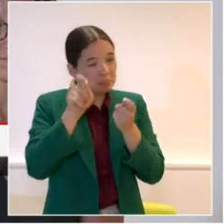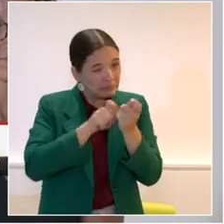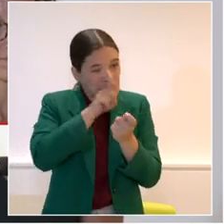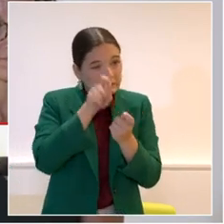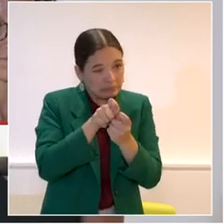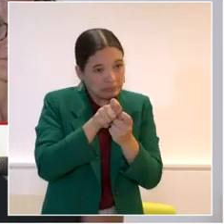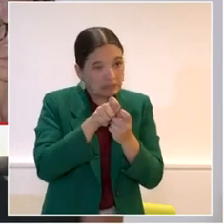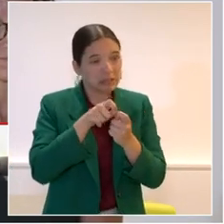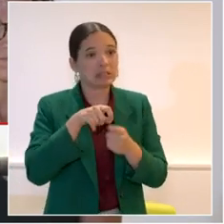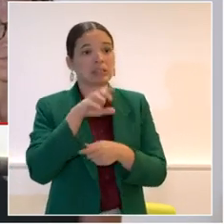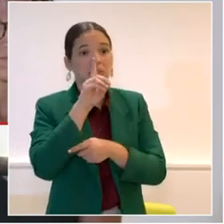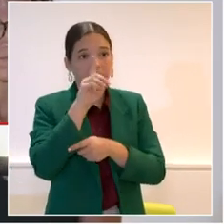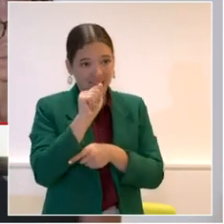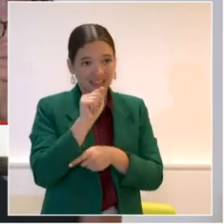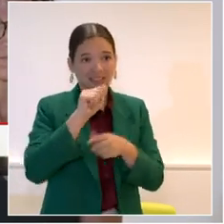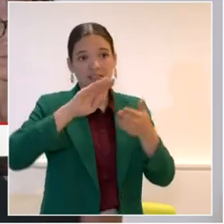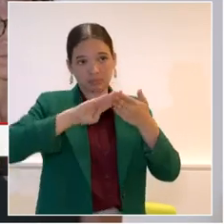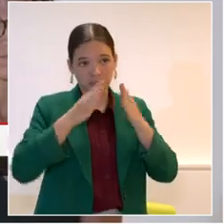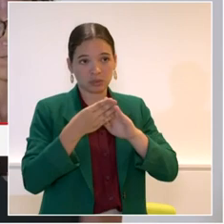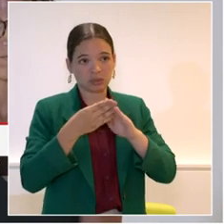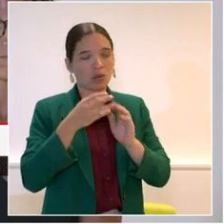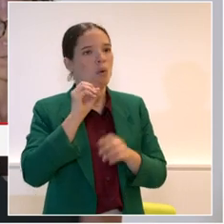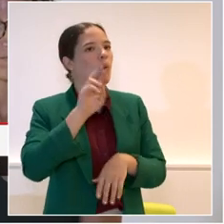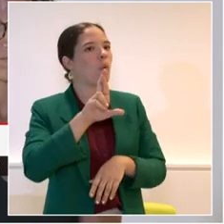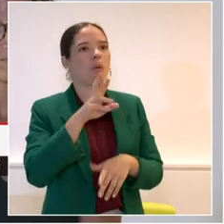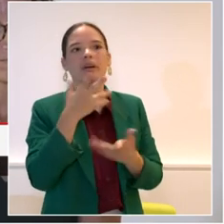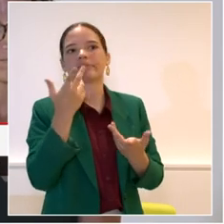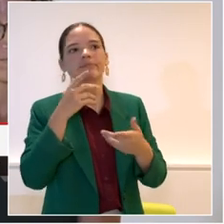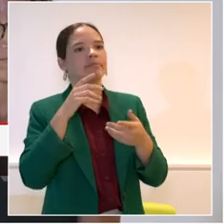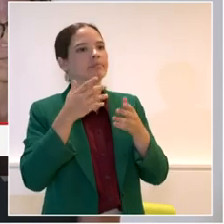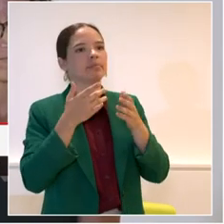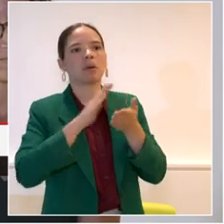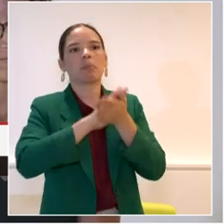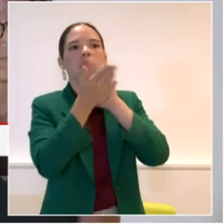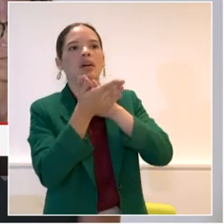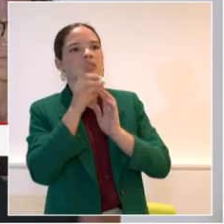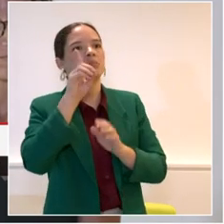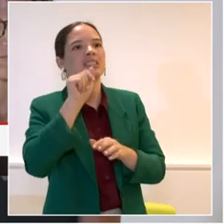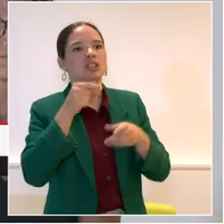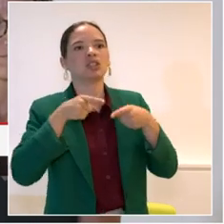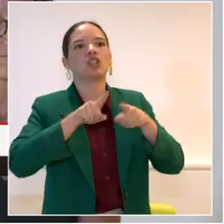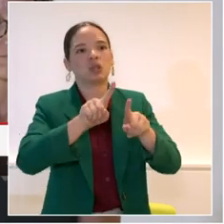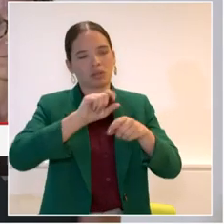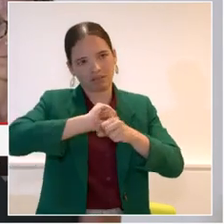disabled community, or maybe people who became disabled during the pandemic or during the emergency.